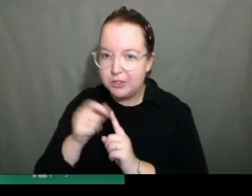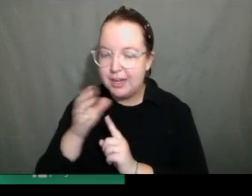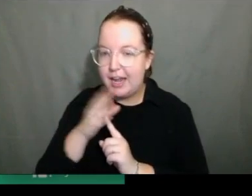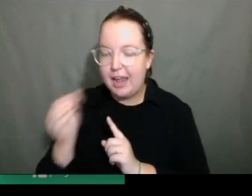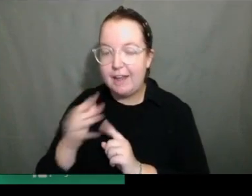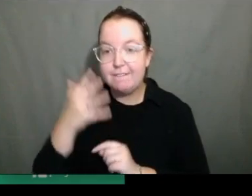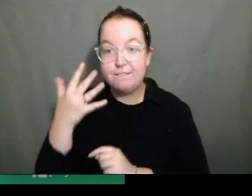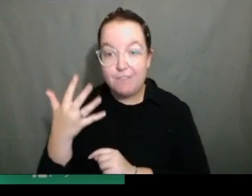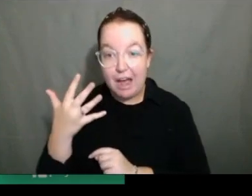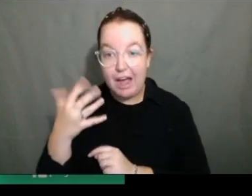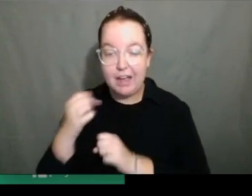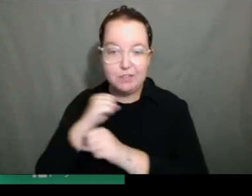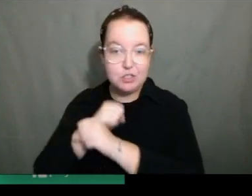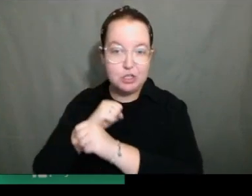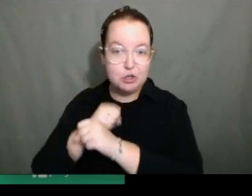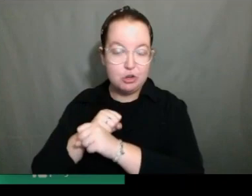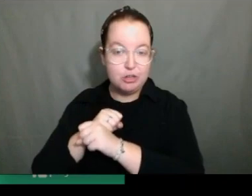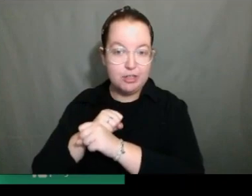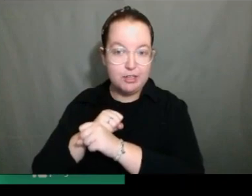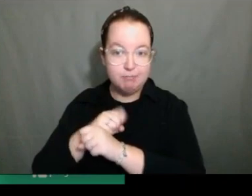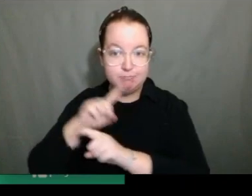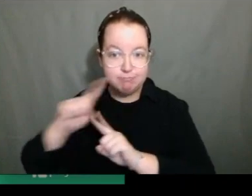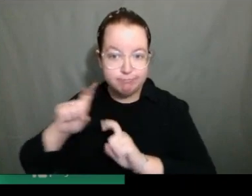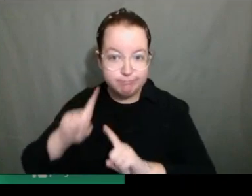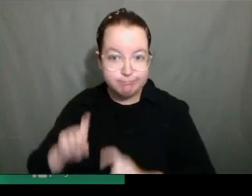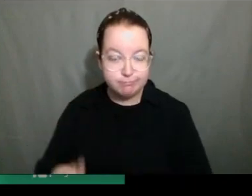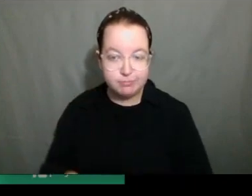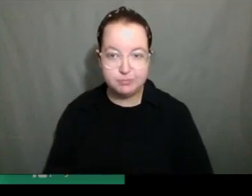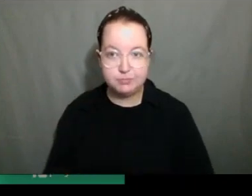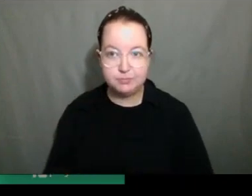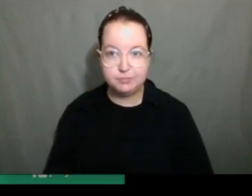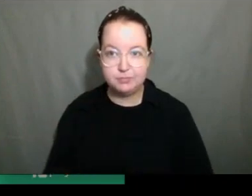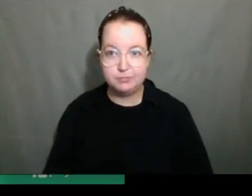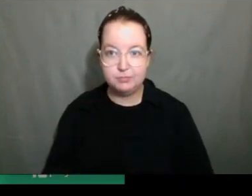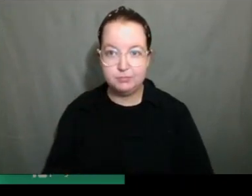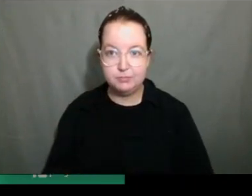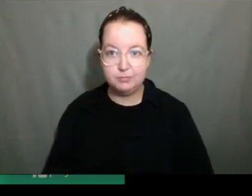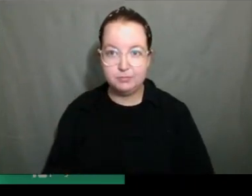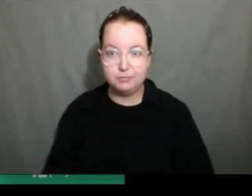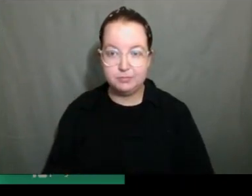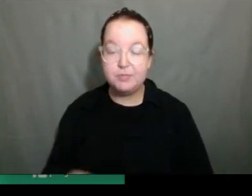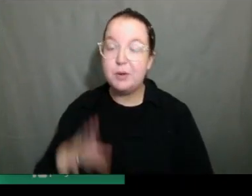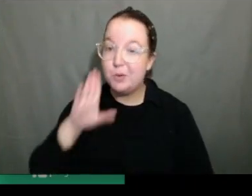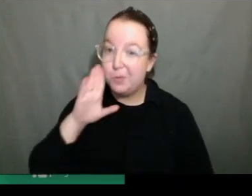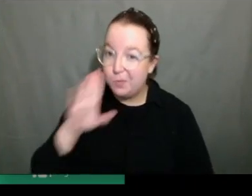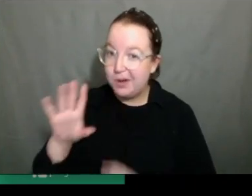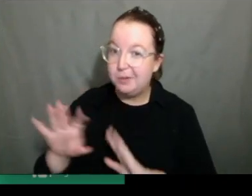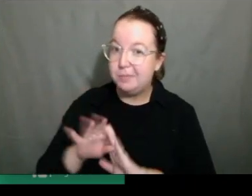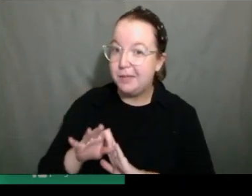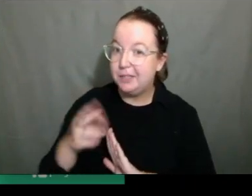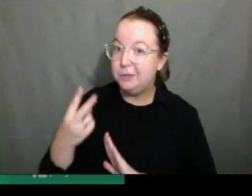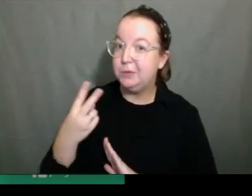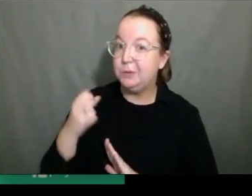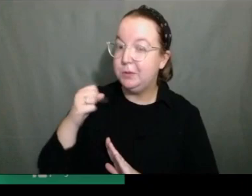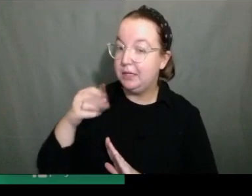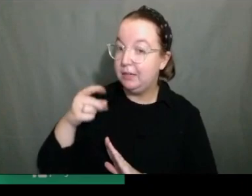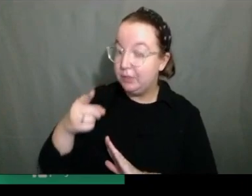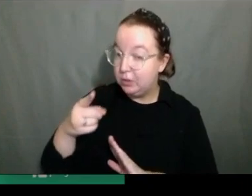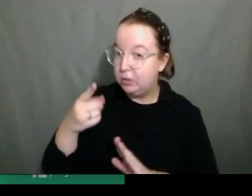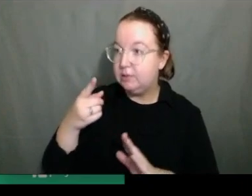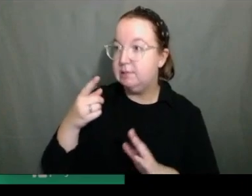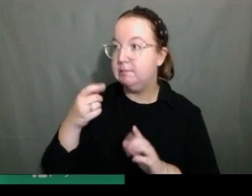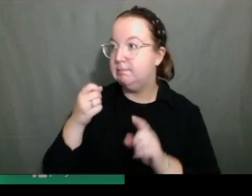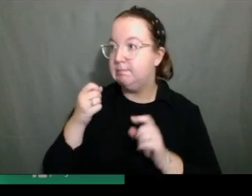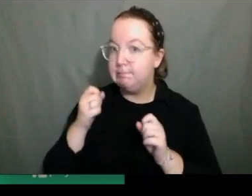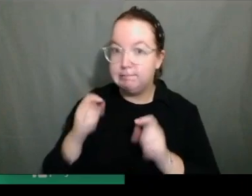questions. Anytime in the future that you log in from a new device, it will ask you to answer 2 of those security questions. So just make